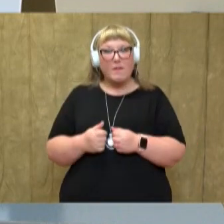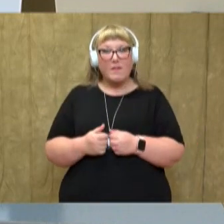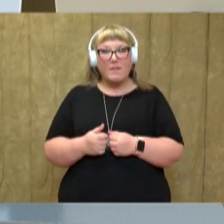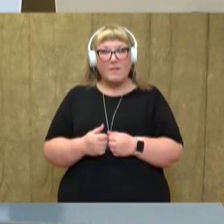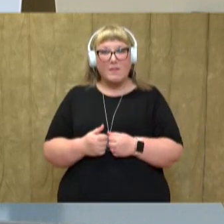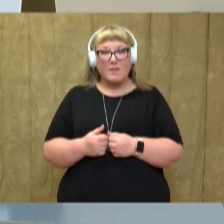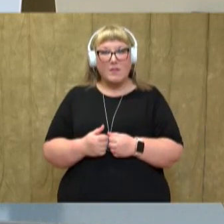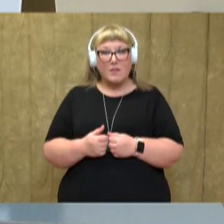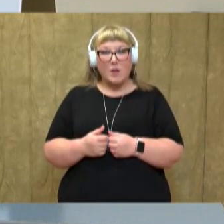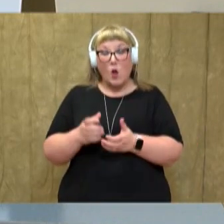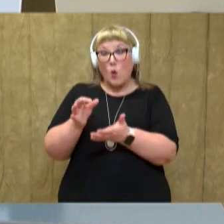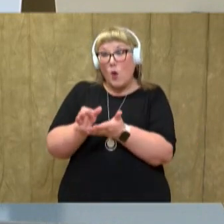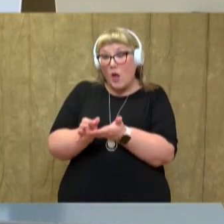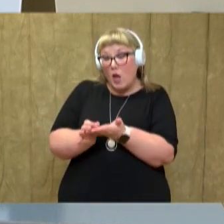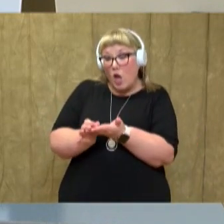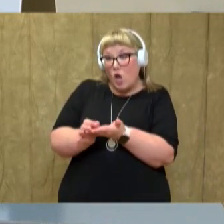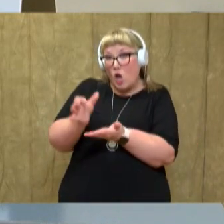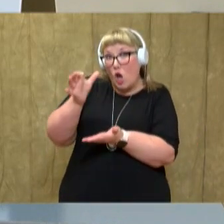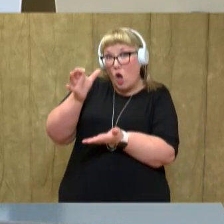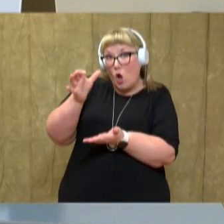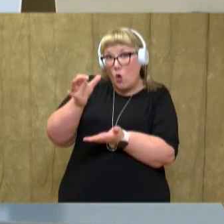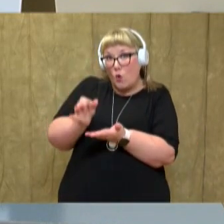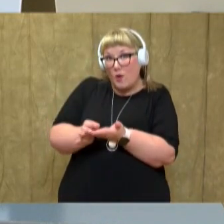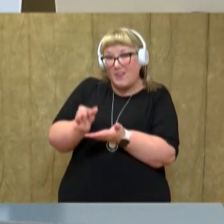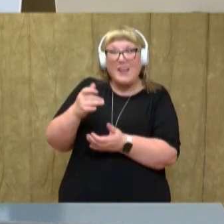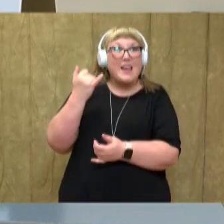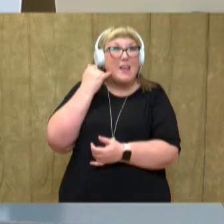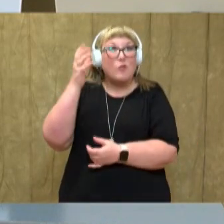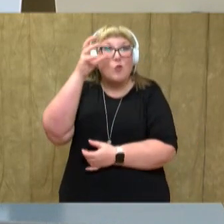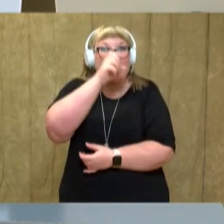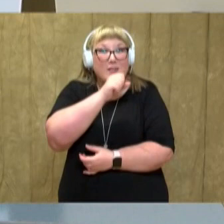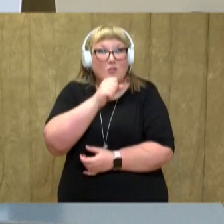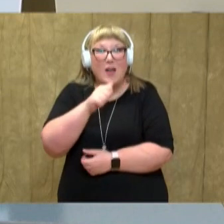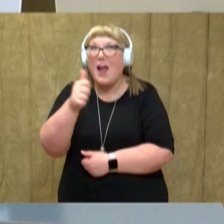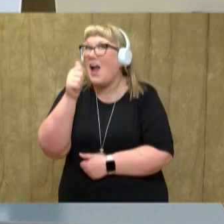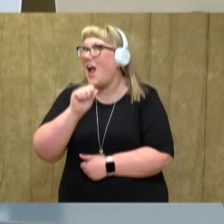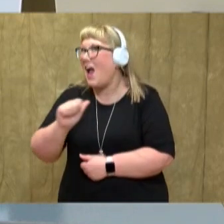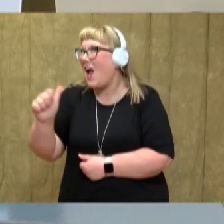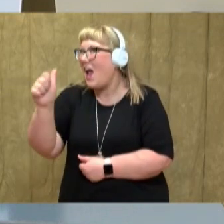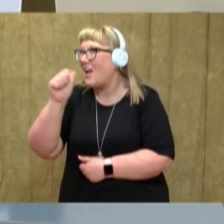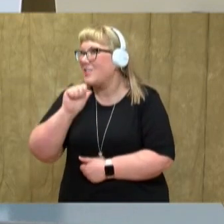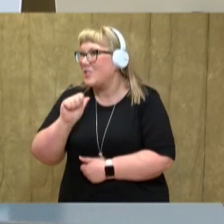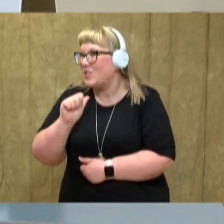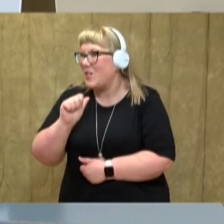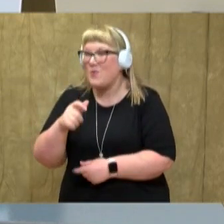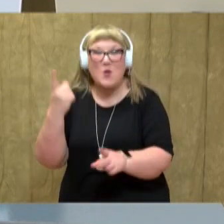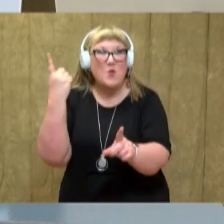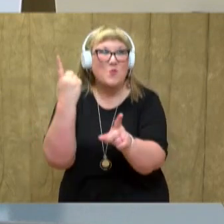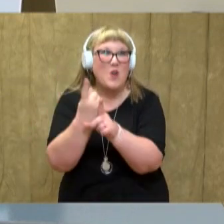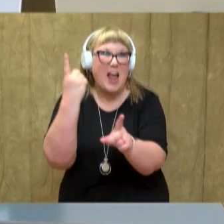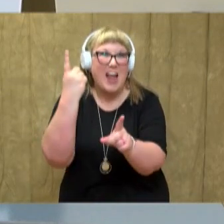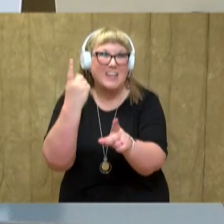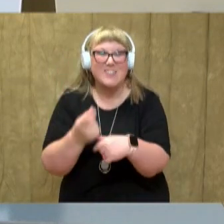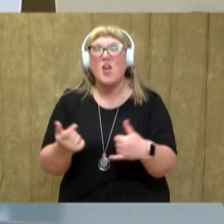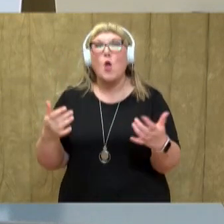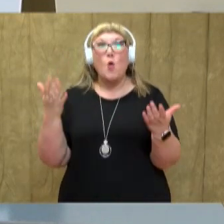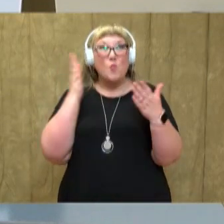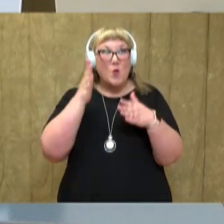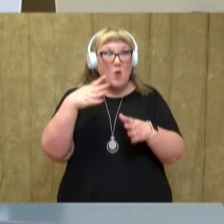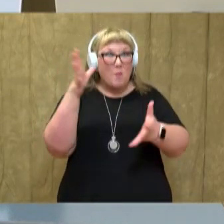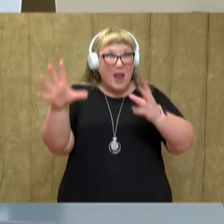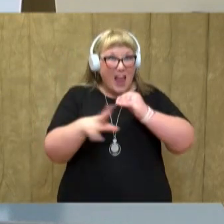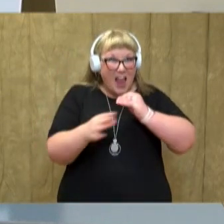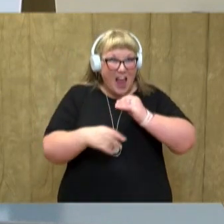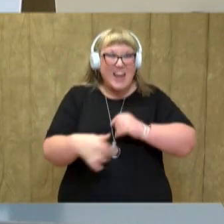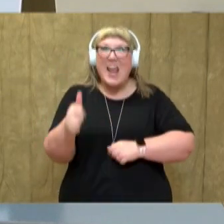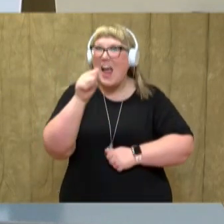a cone. If you guessed ice cream scoops, you were right. We're going to be adding ice